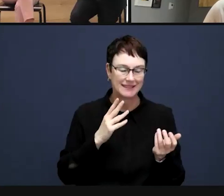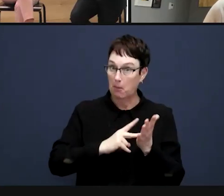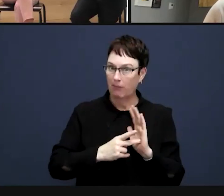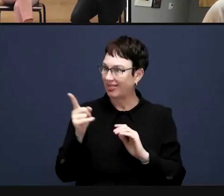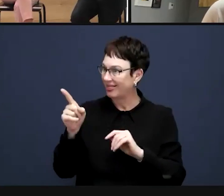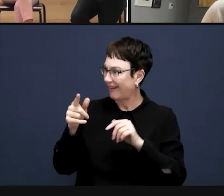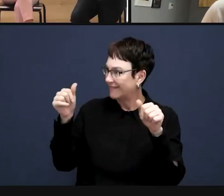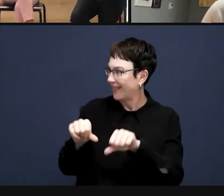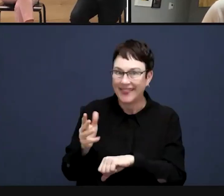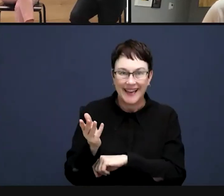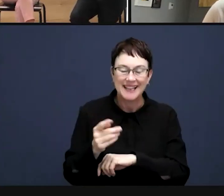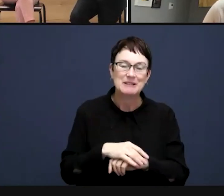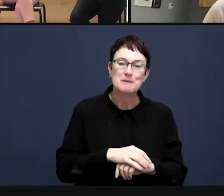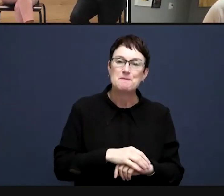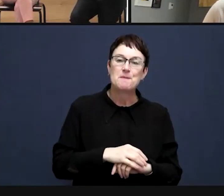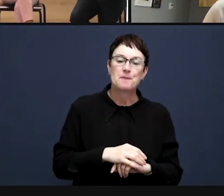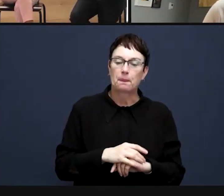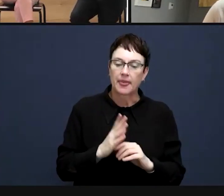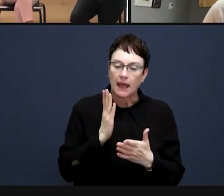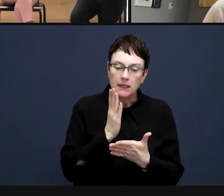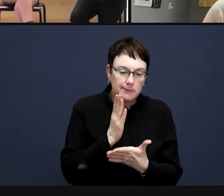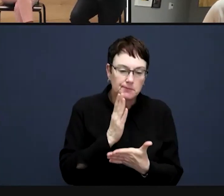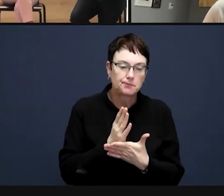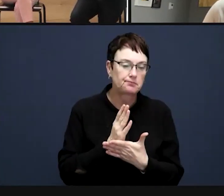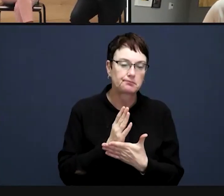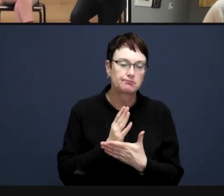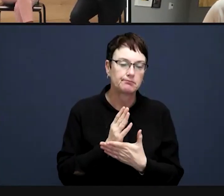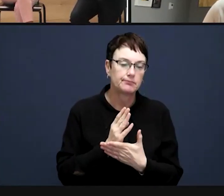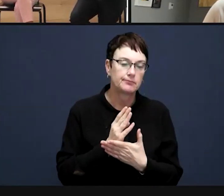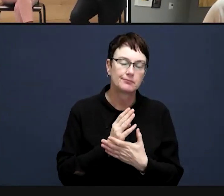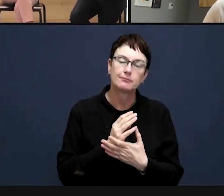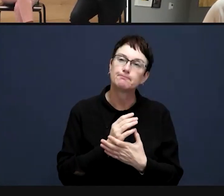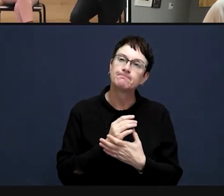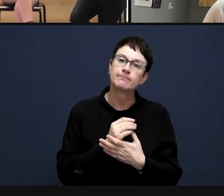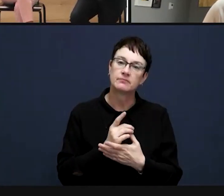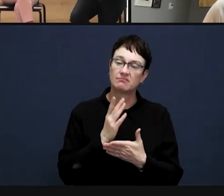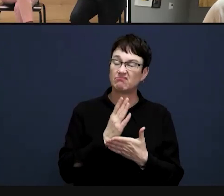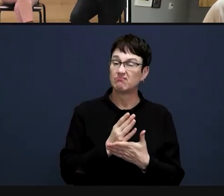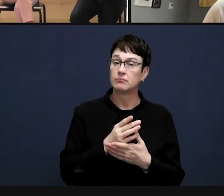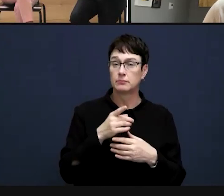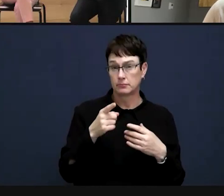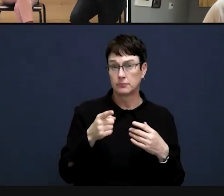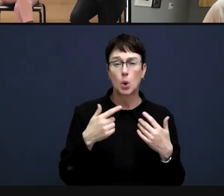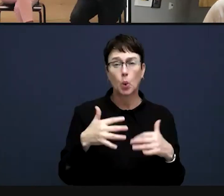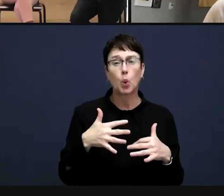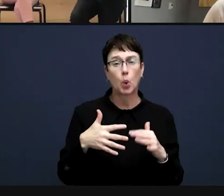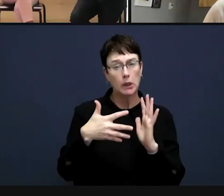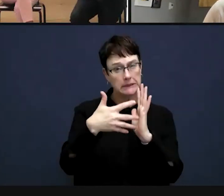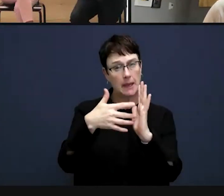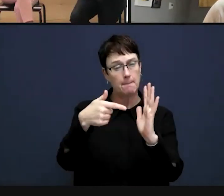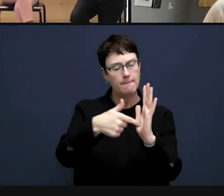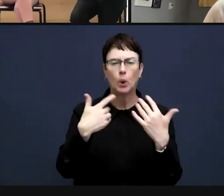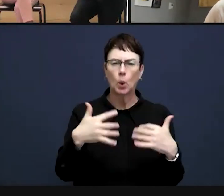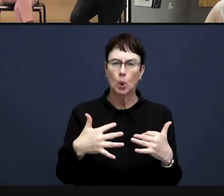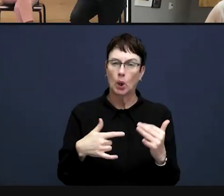Yeah, so it's but it's really like it's technical exams, and you must